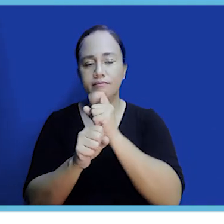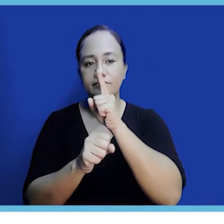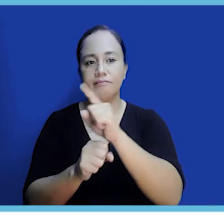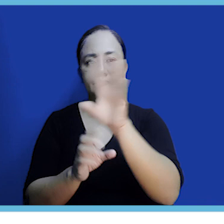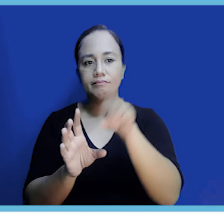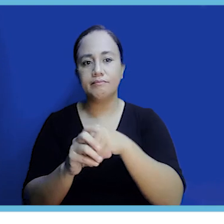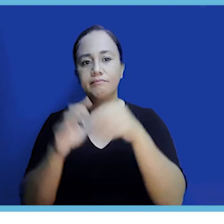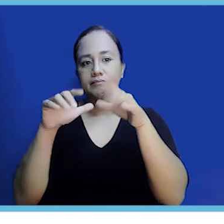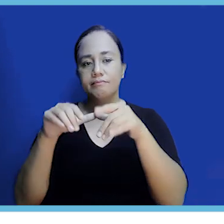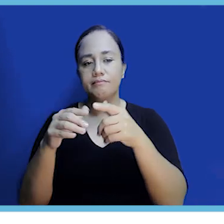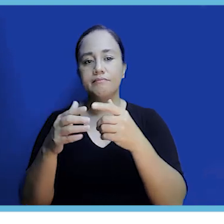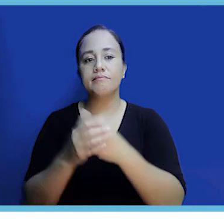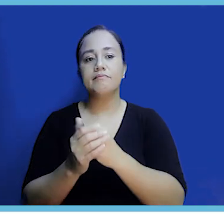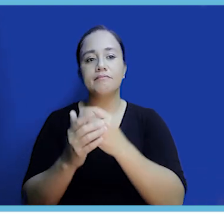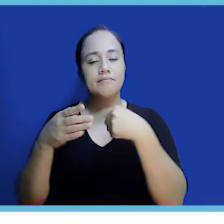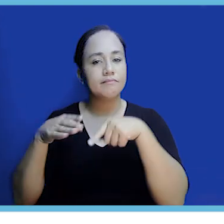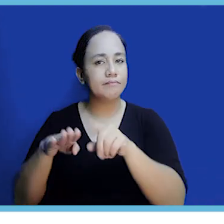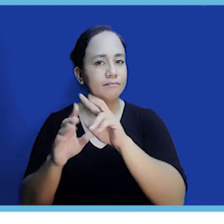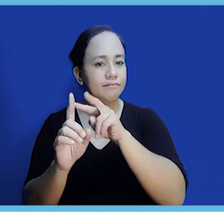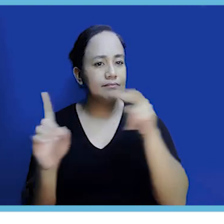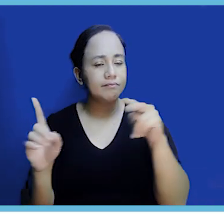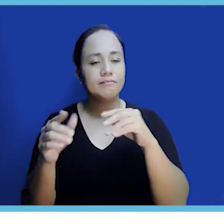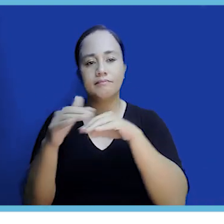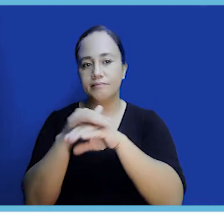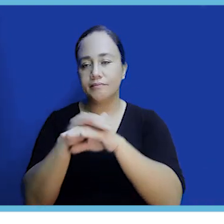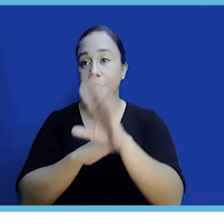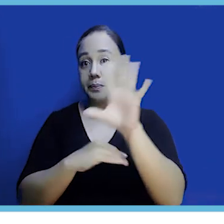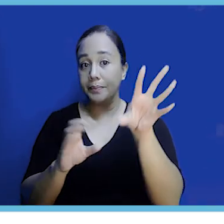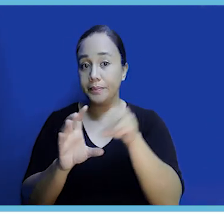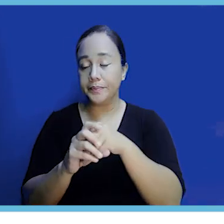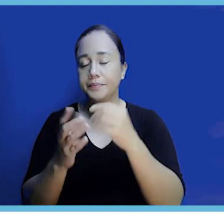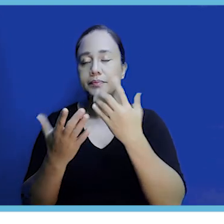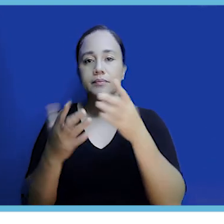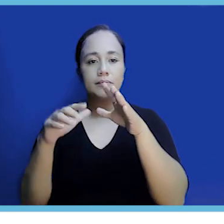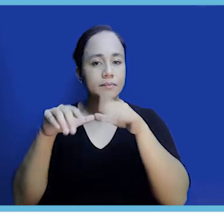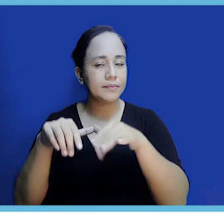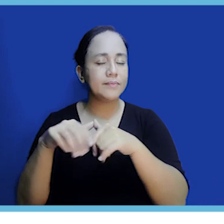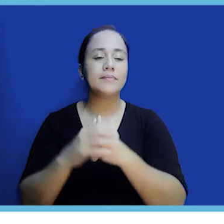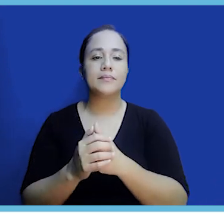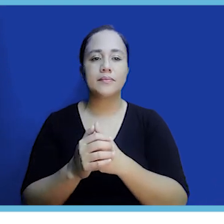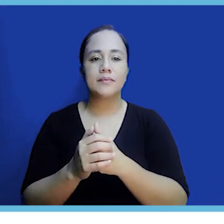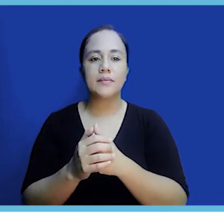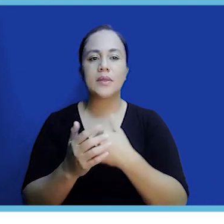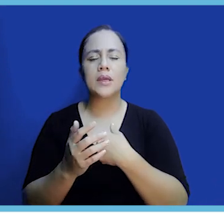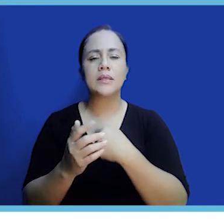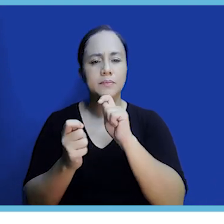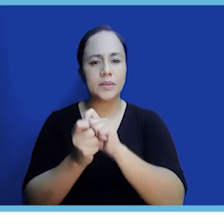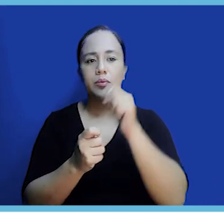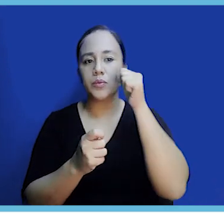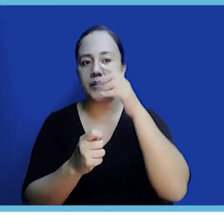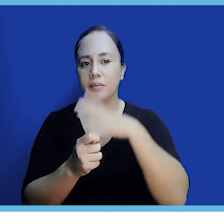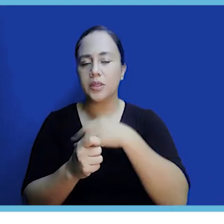to make sure that they incorporate disability-inclusive perspective, like accessibility and participation of persons with